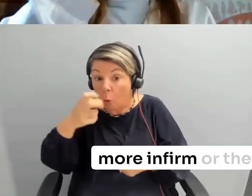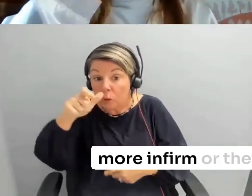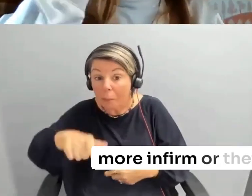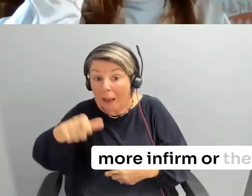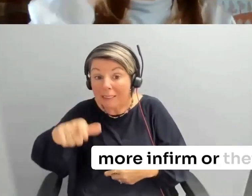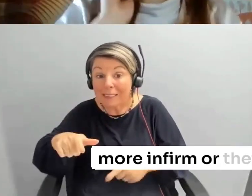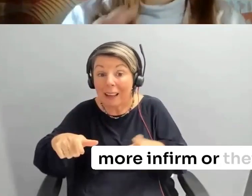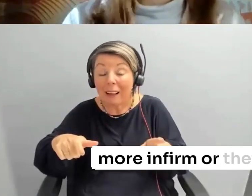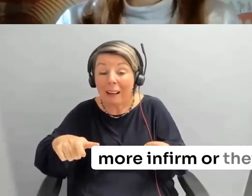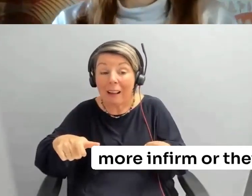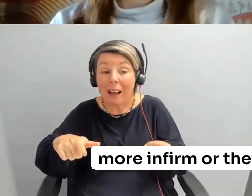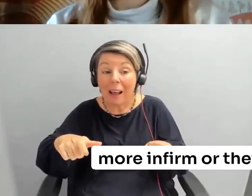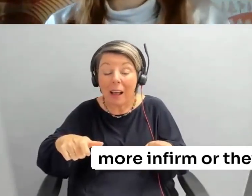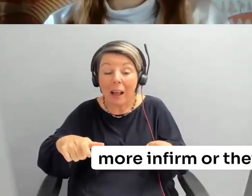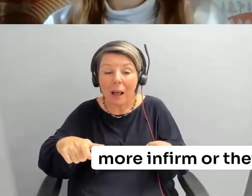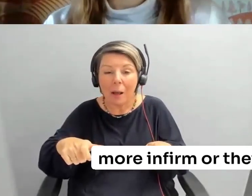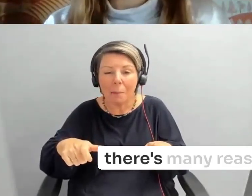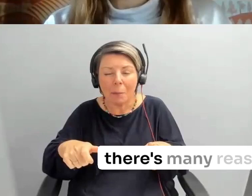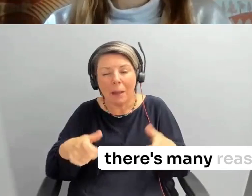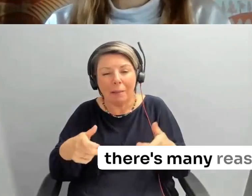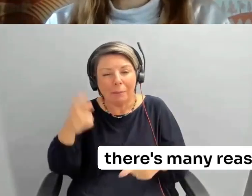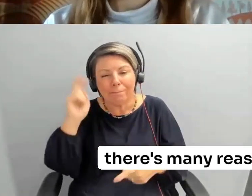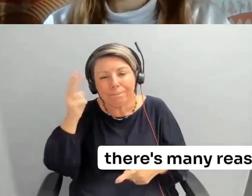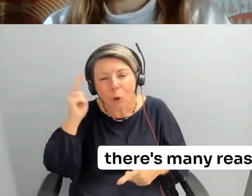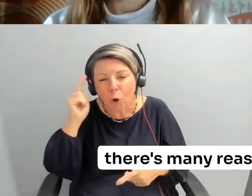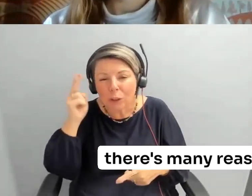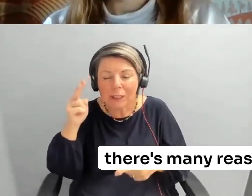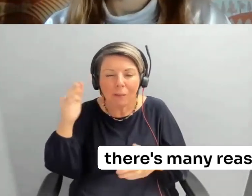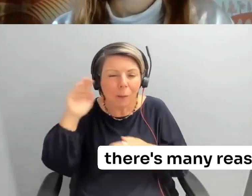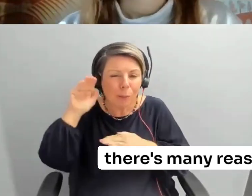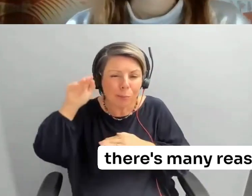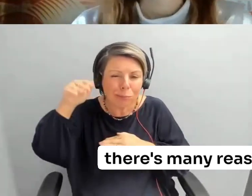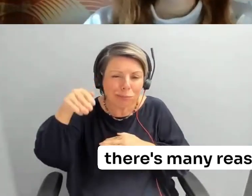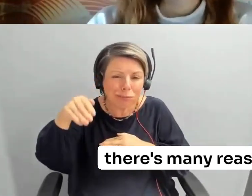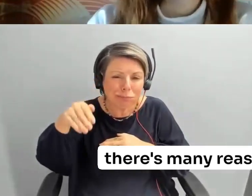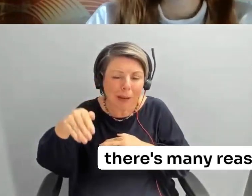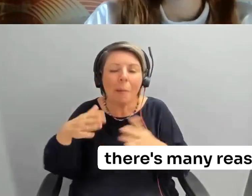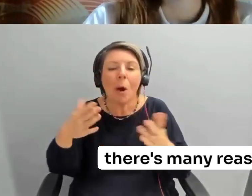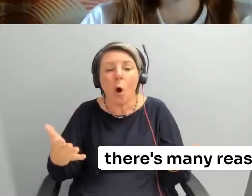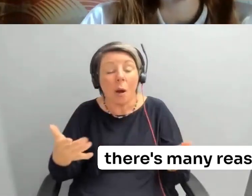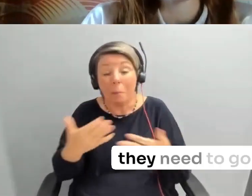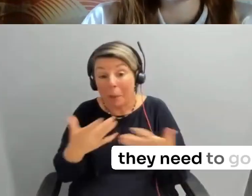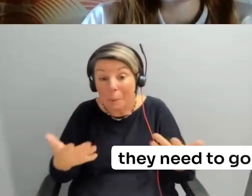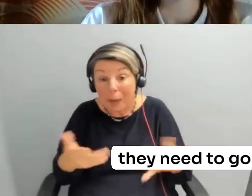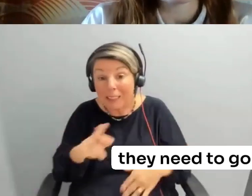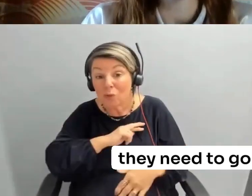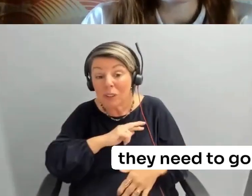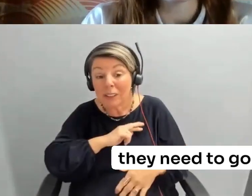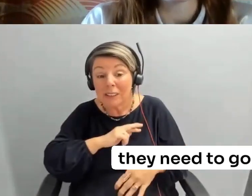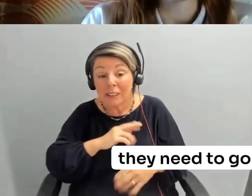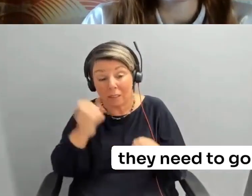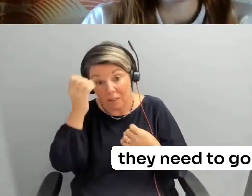infirm or they have cognitive decline, there's many reasons. They can forget that they need to go to the